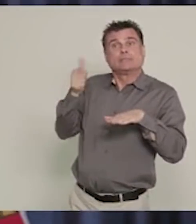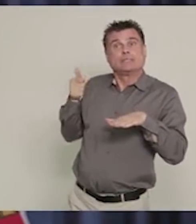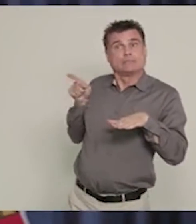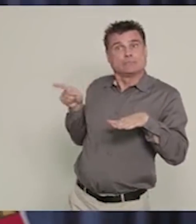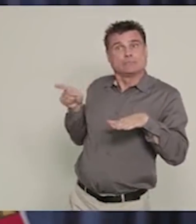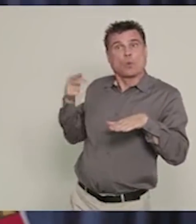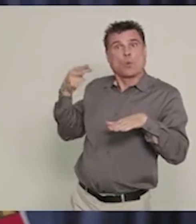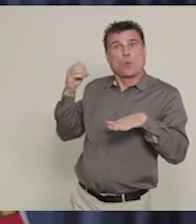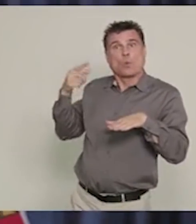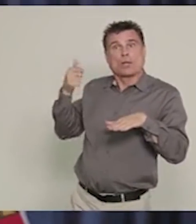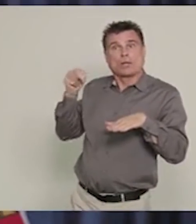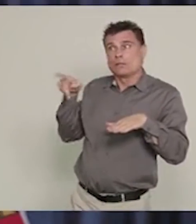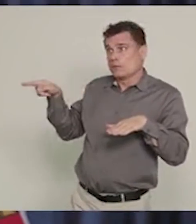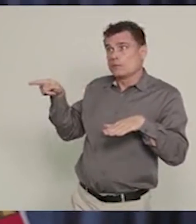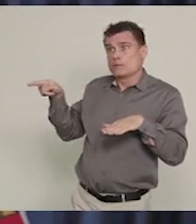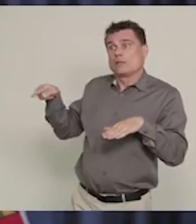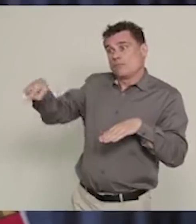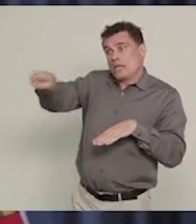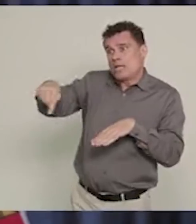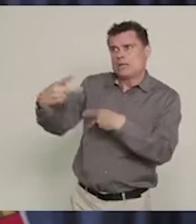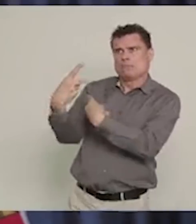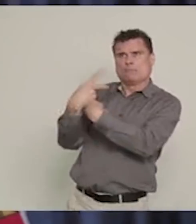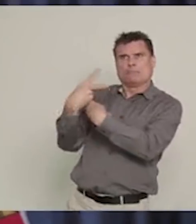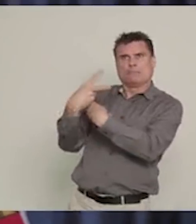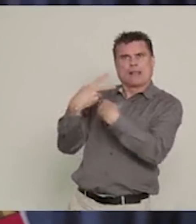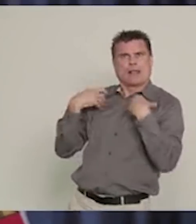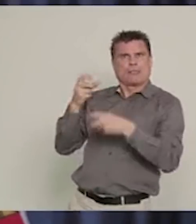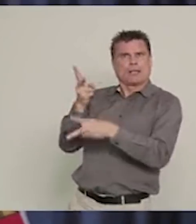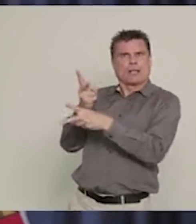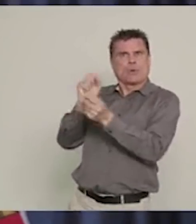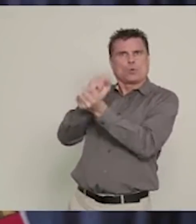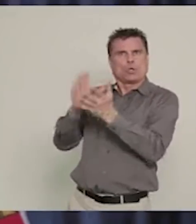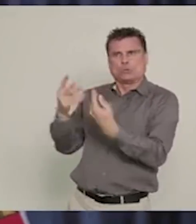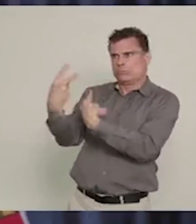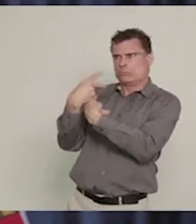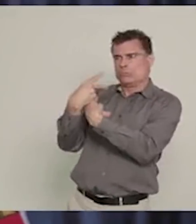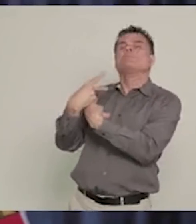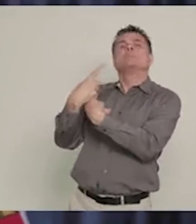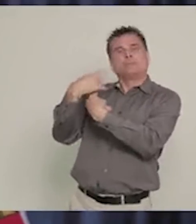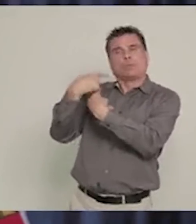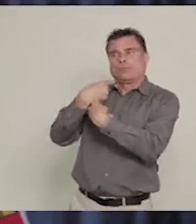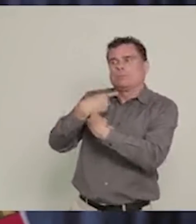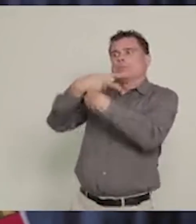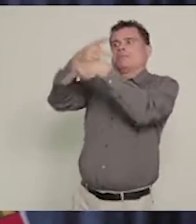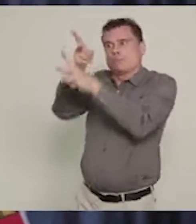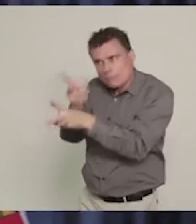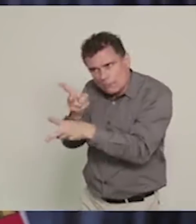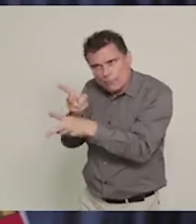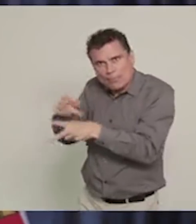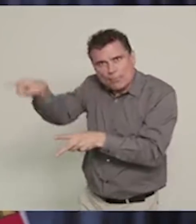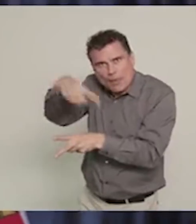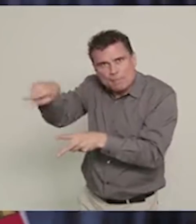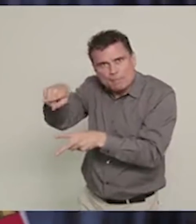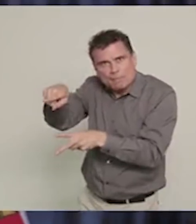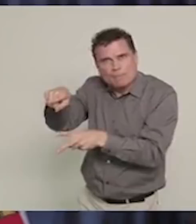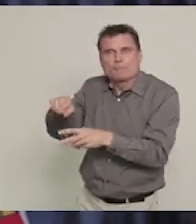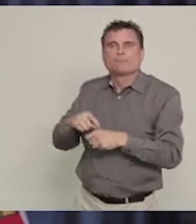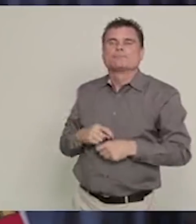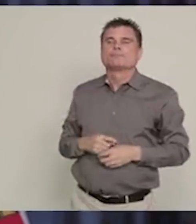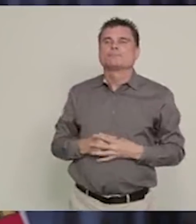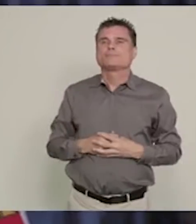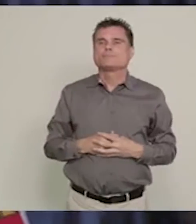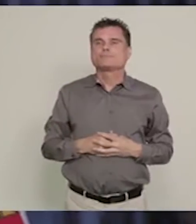will by following the Provincial Health Office's orders, staying home and keeping our essential goods and services